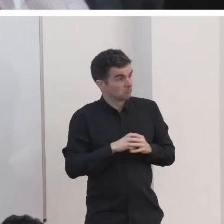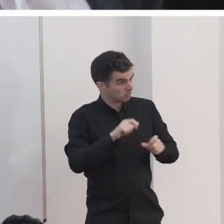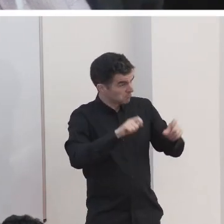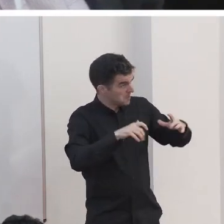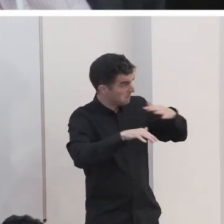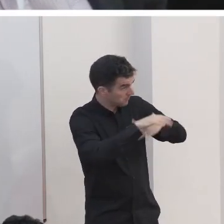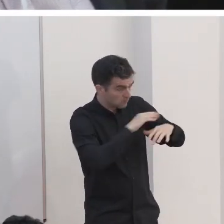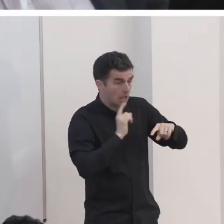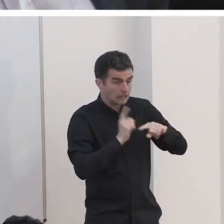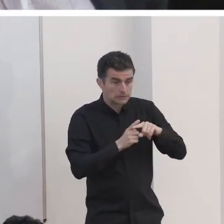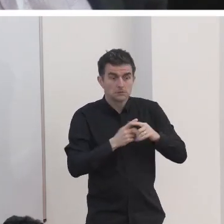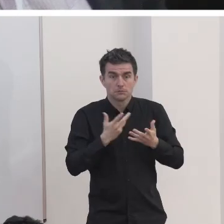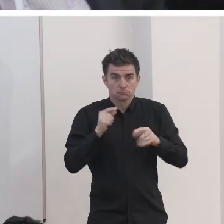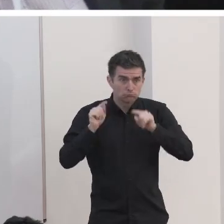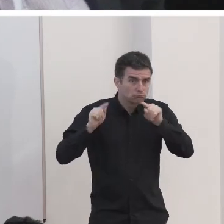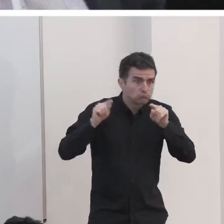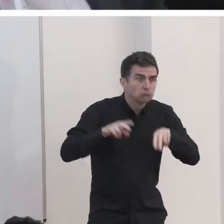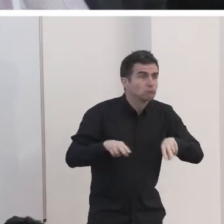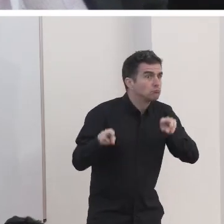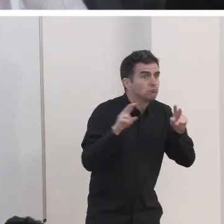talking about